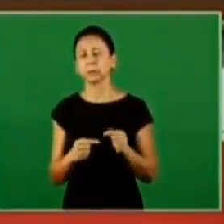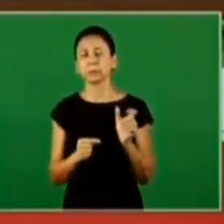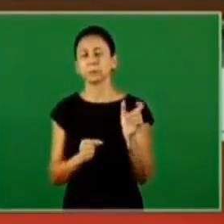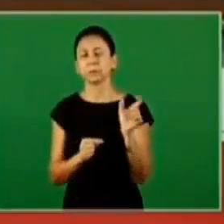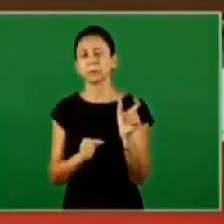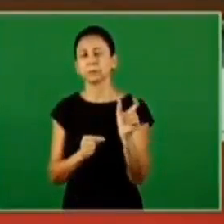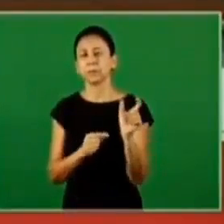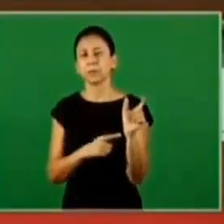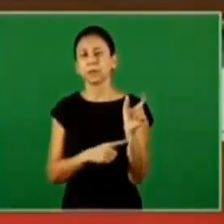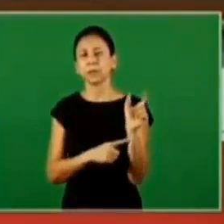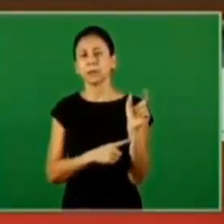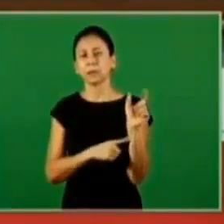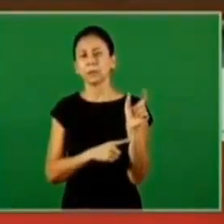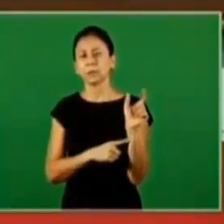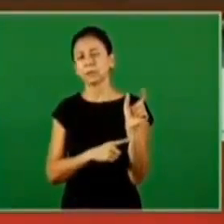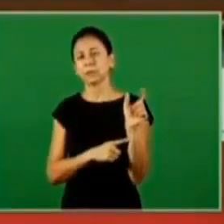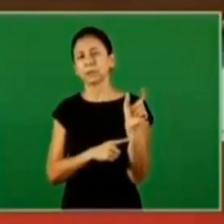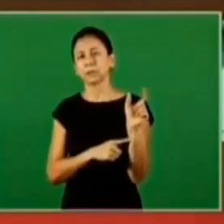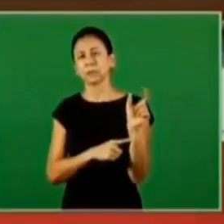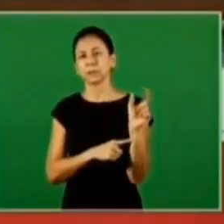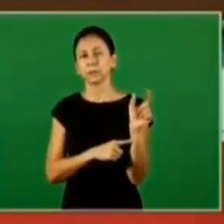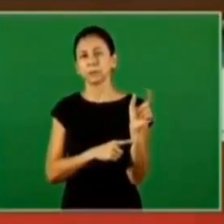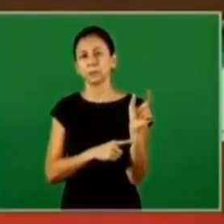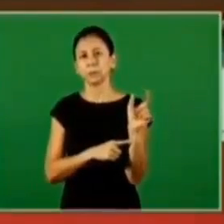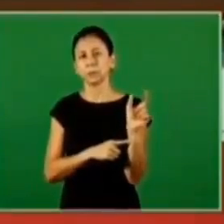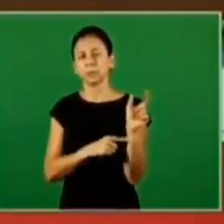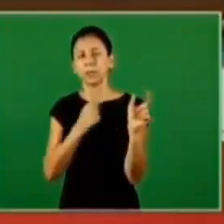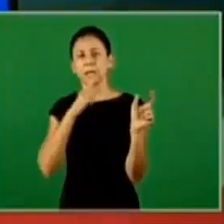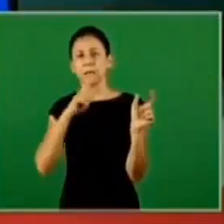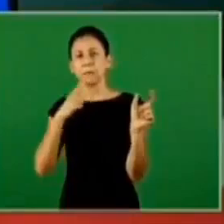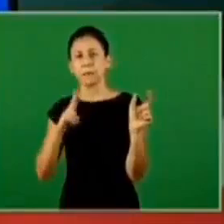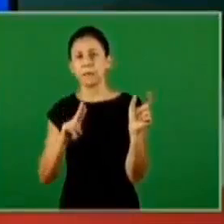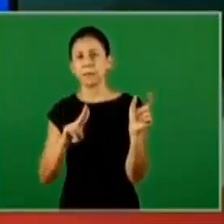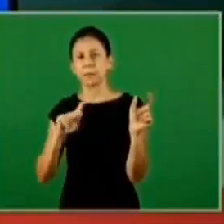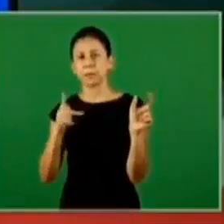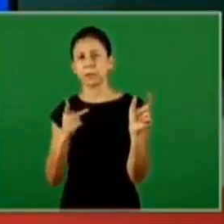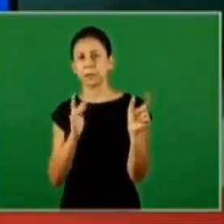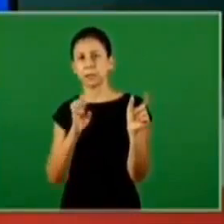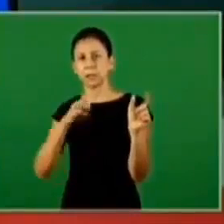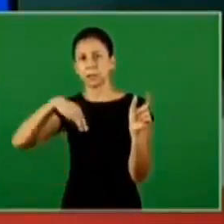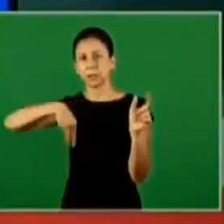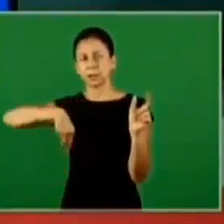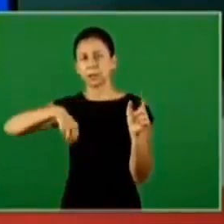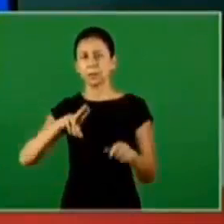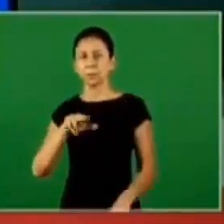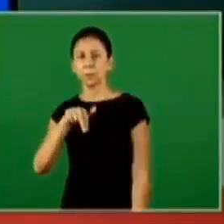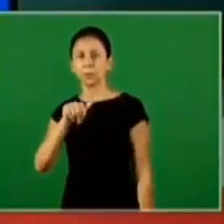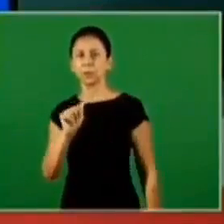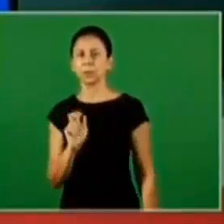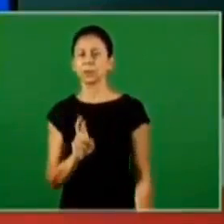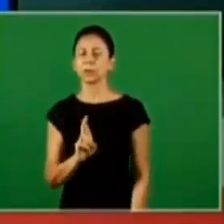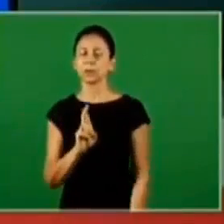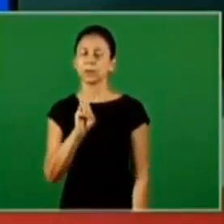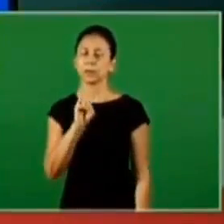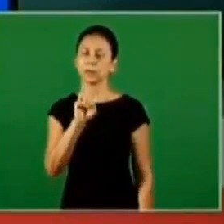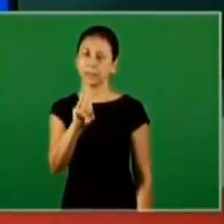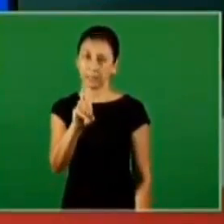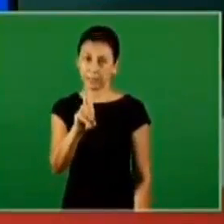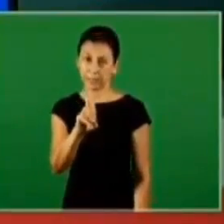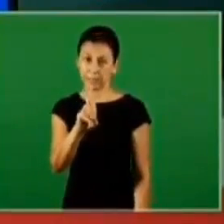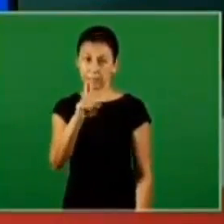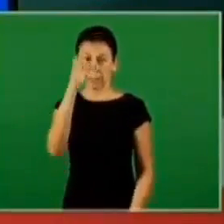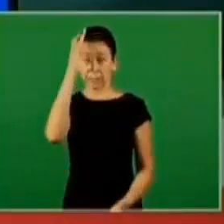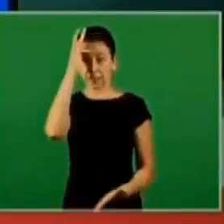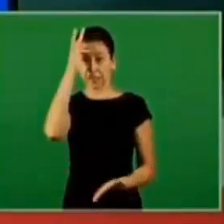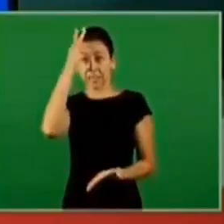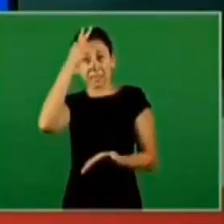which is related to a word in Hebrew, which means emulah, which is faith, emunah.